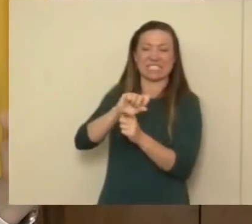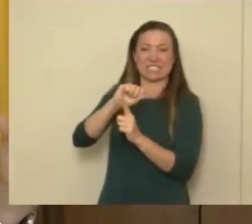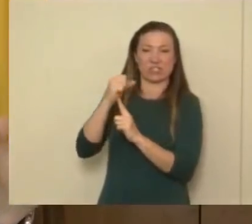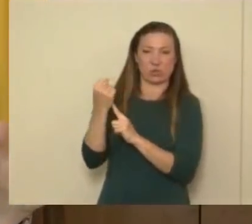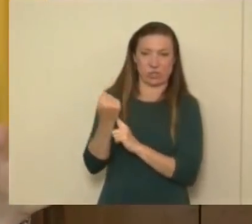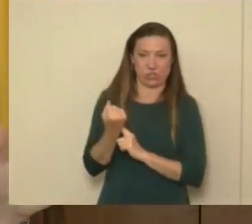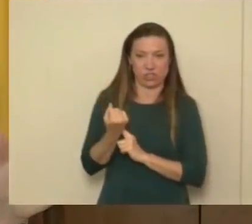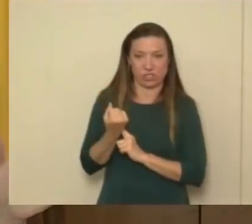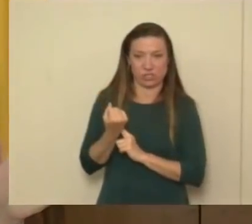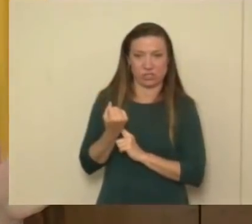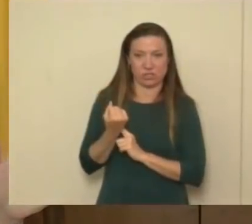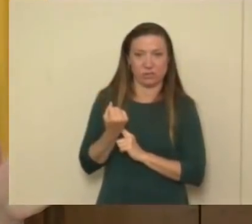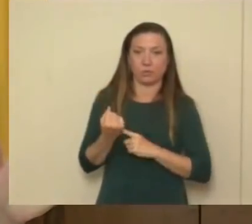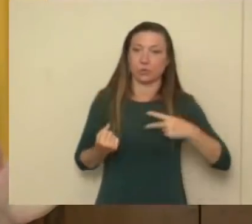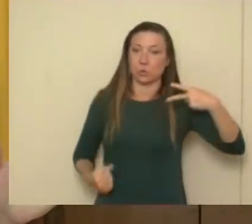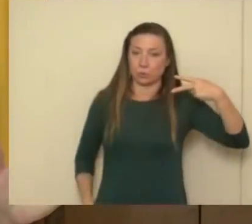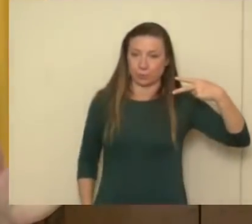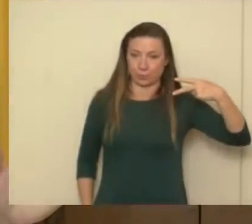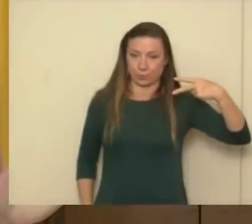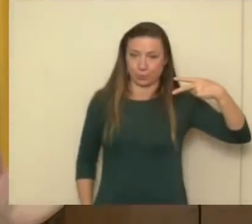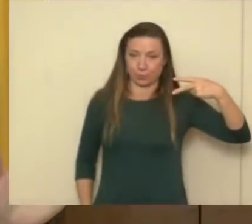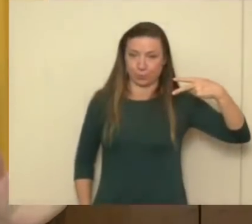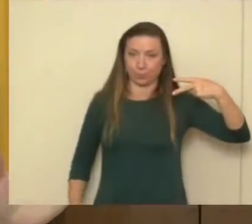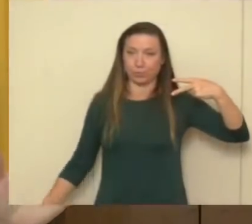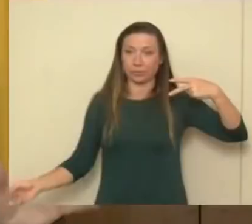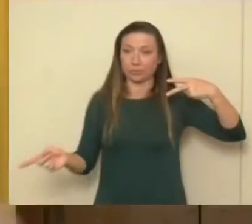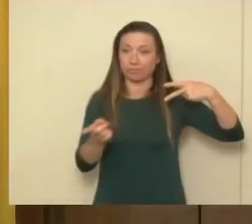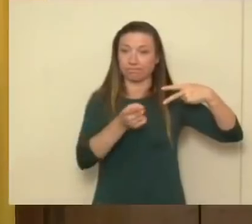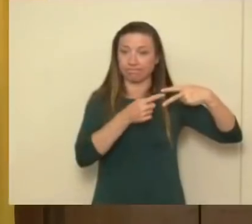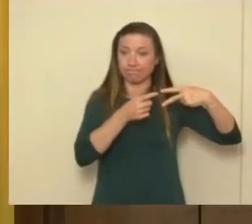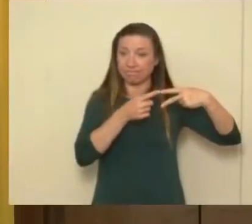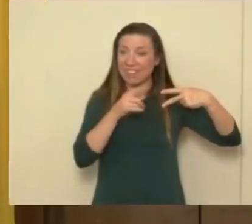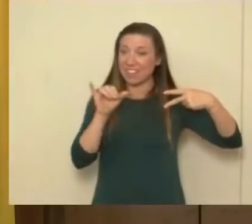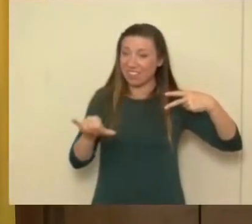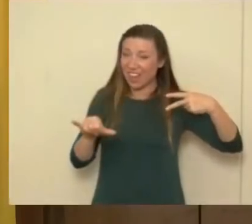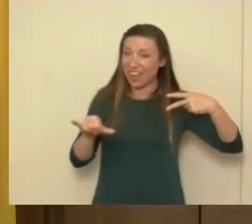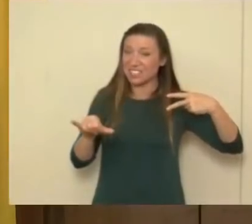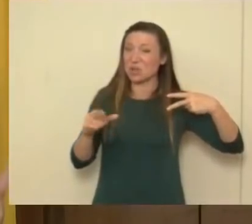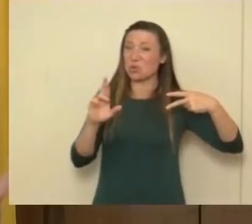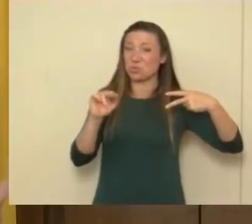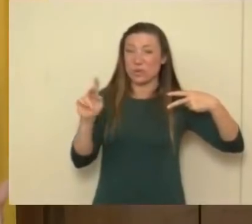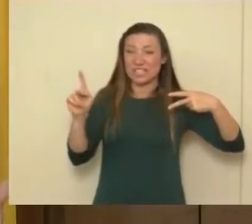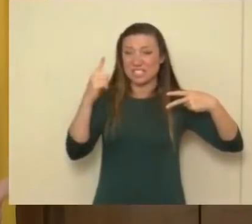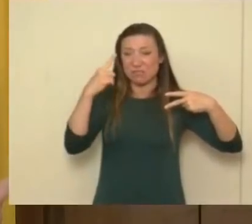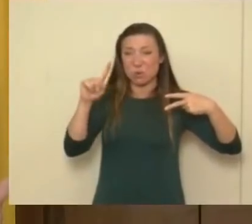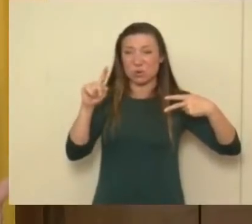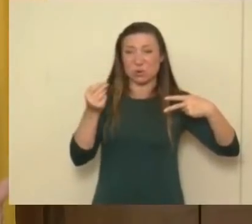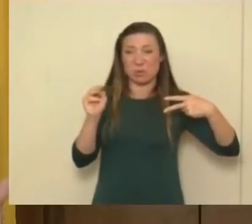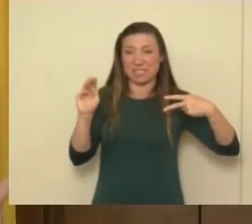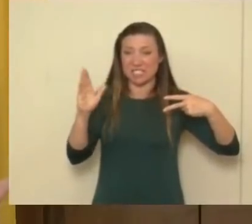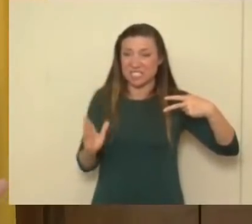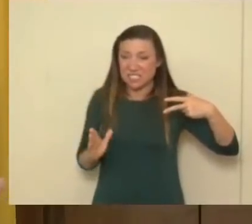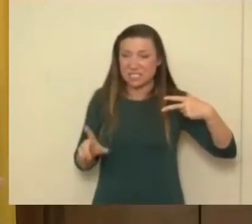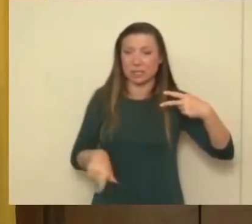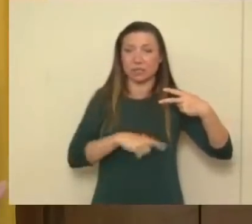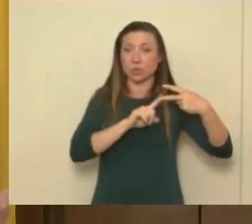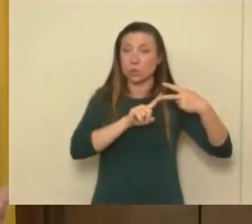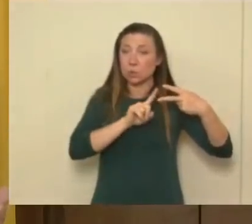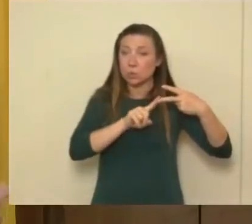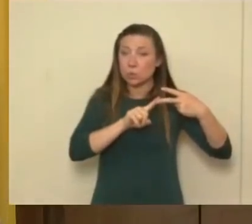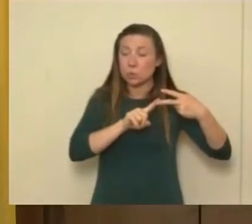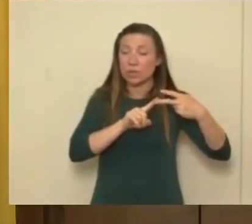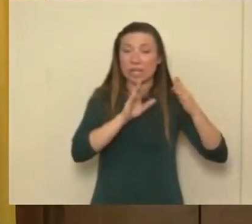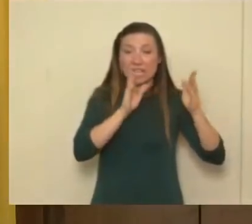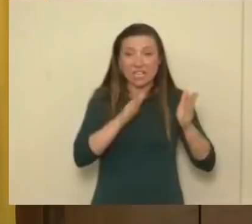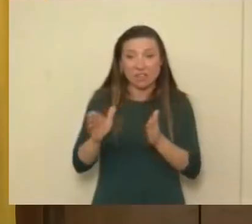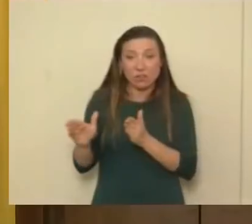Twofold. One, we're putting all New Mexicans at risk. And two, individual New Mexicans and businesses are really